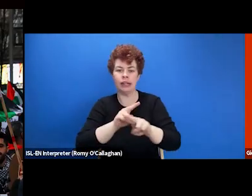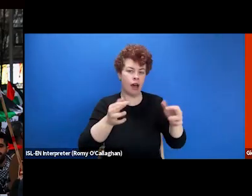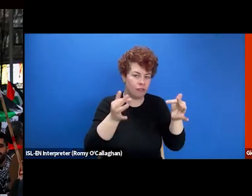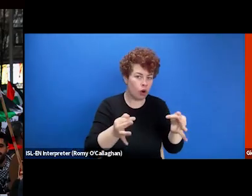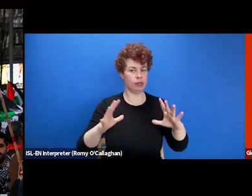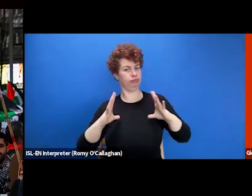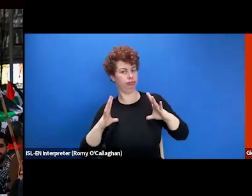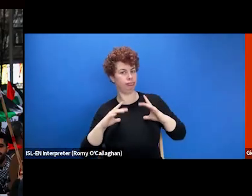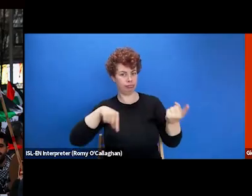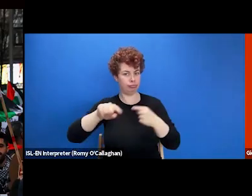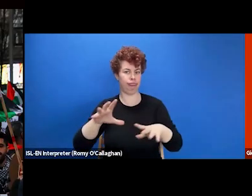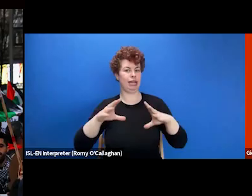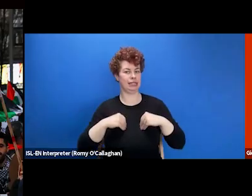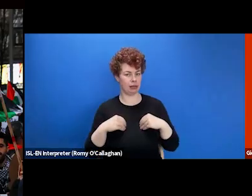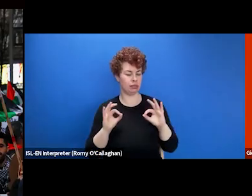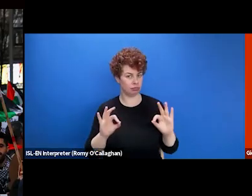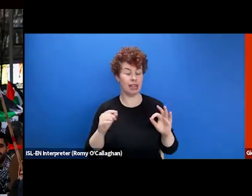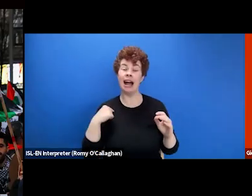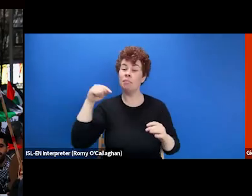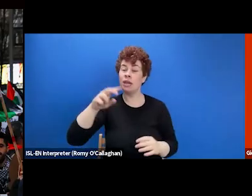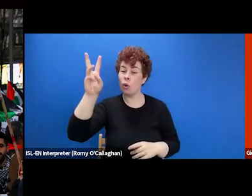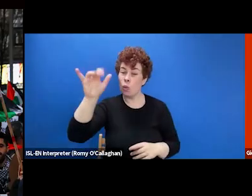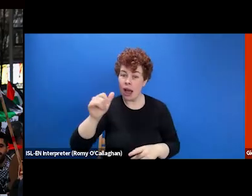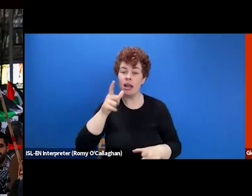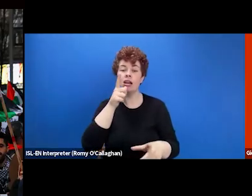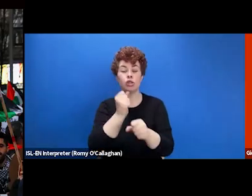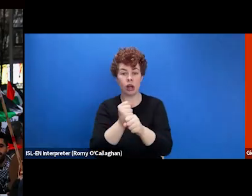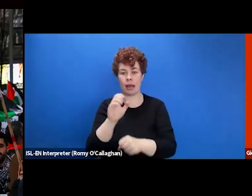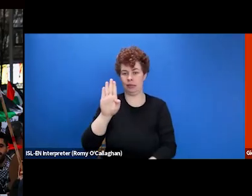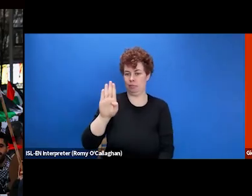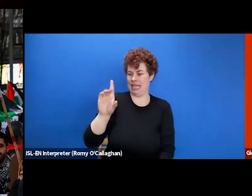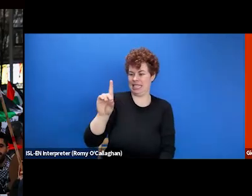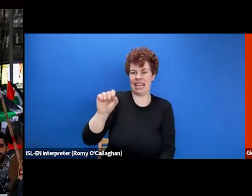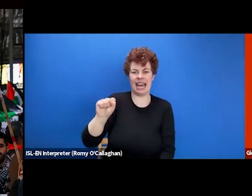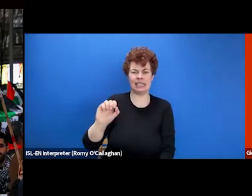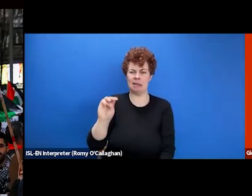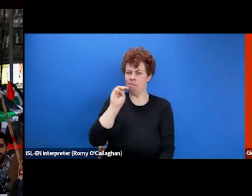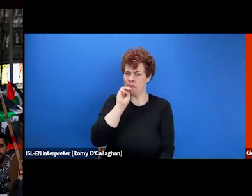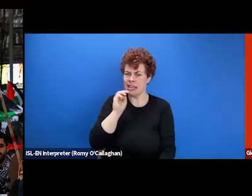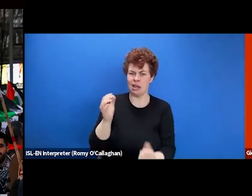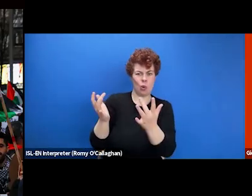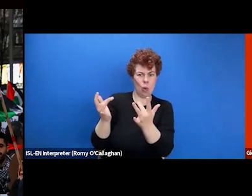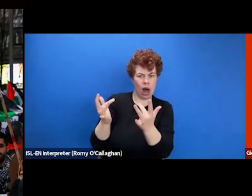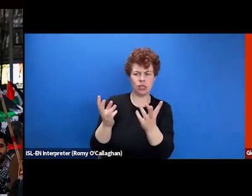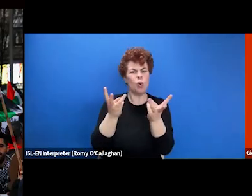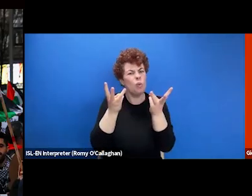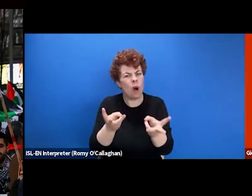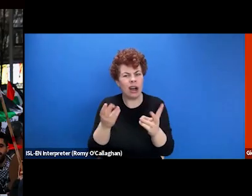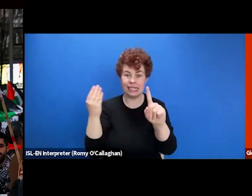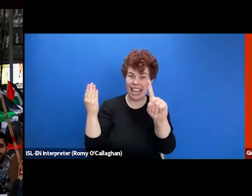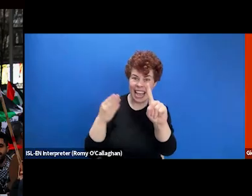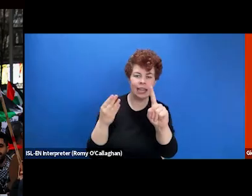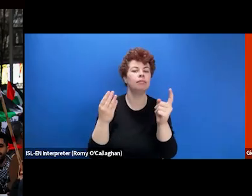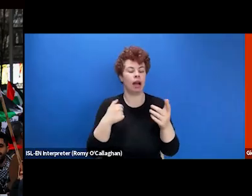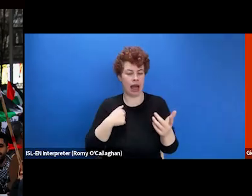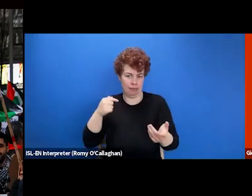So I'm here to tell you a bit about what BDS is, what it wants, what it called for,